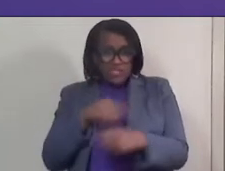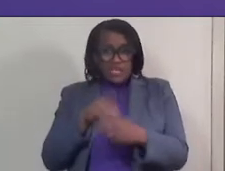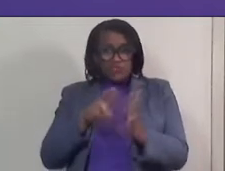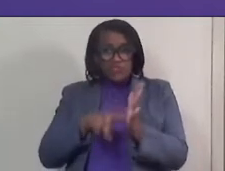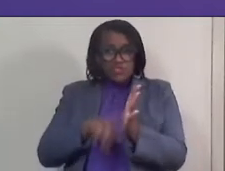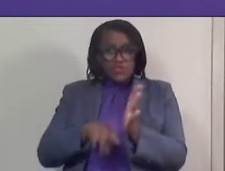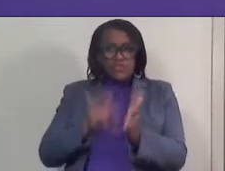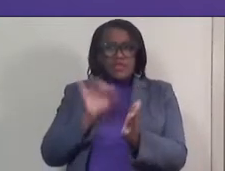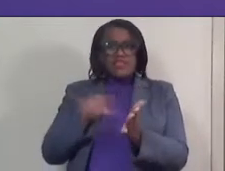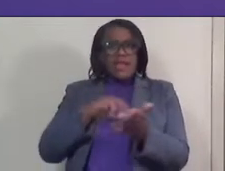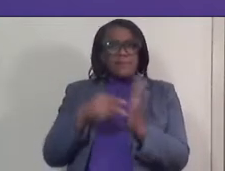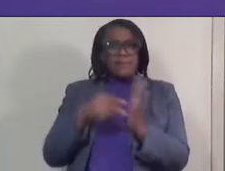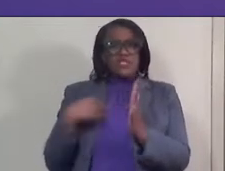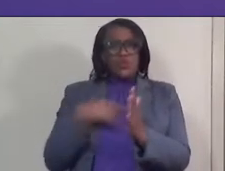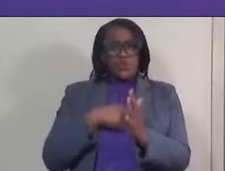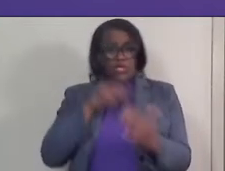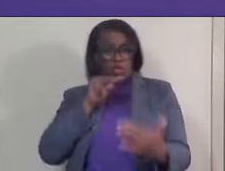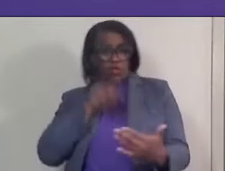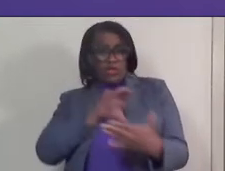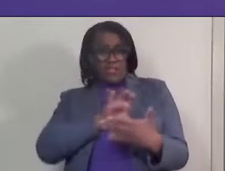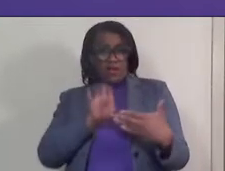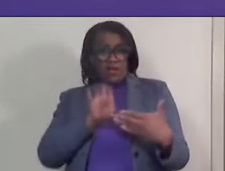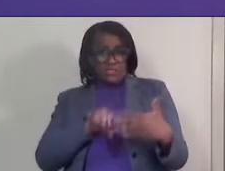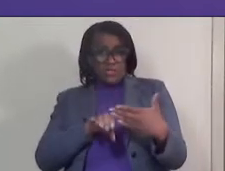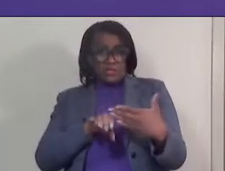of consequence to a community.